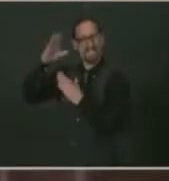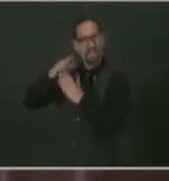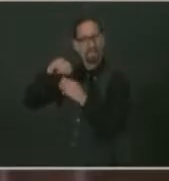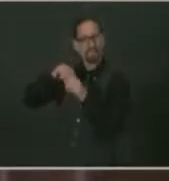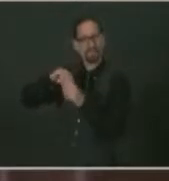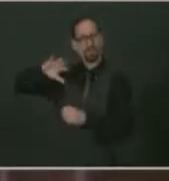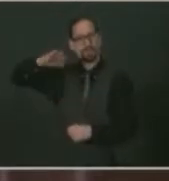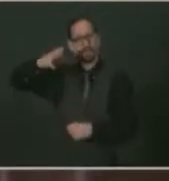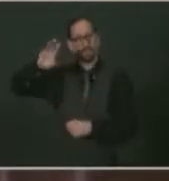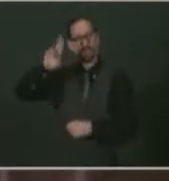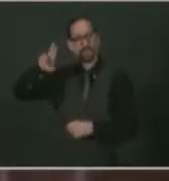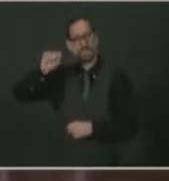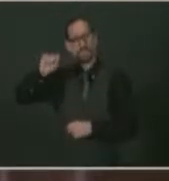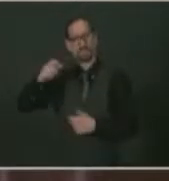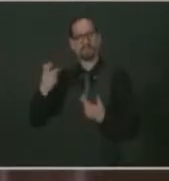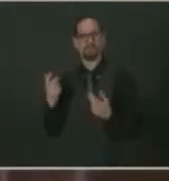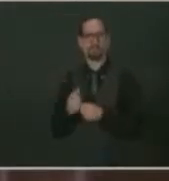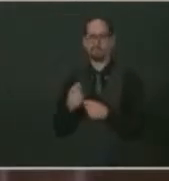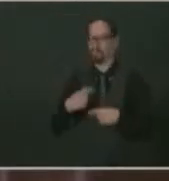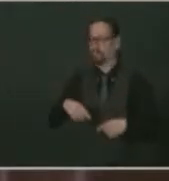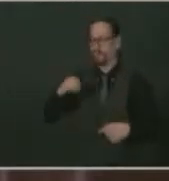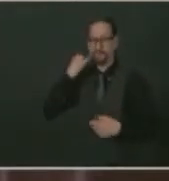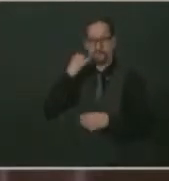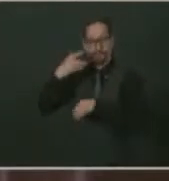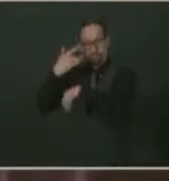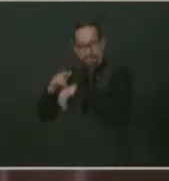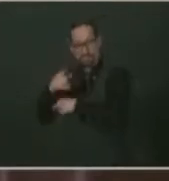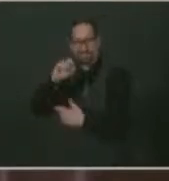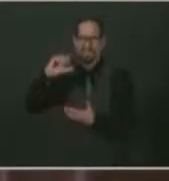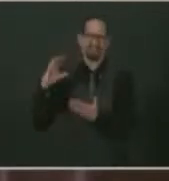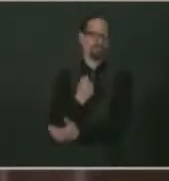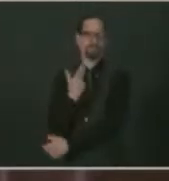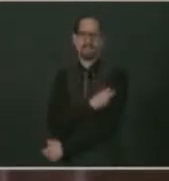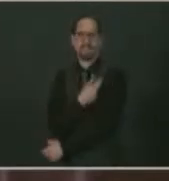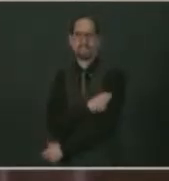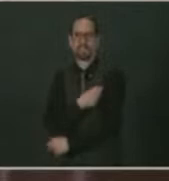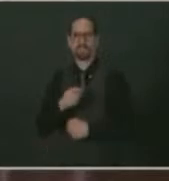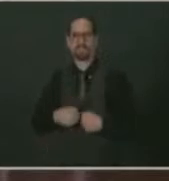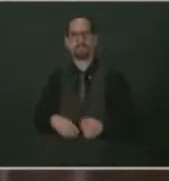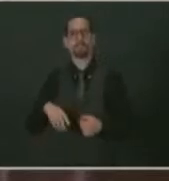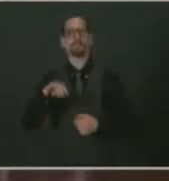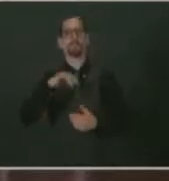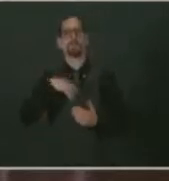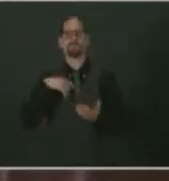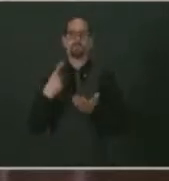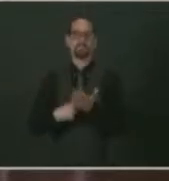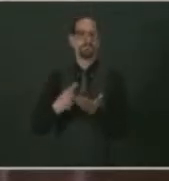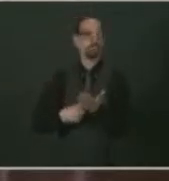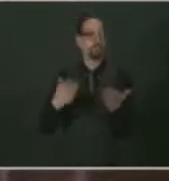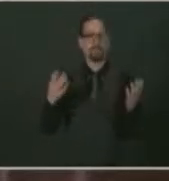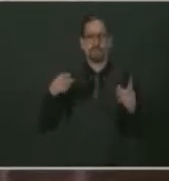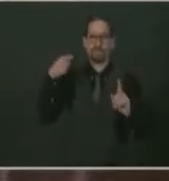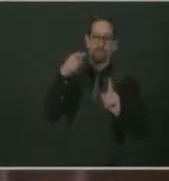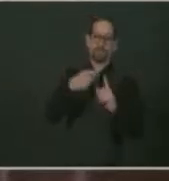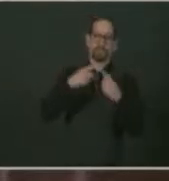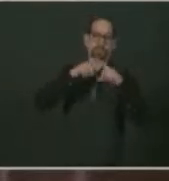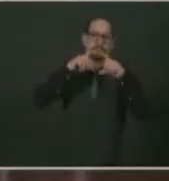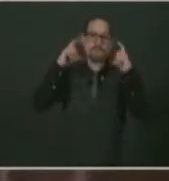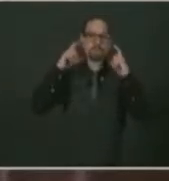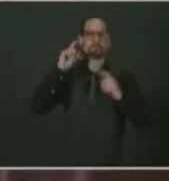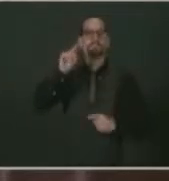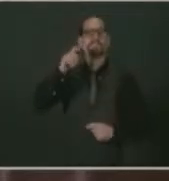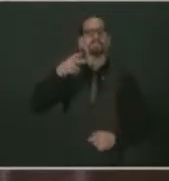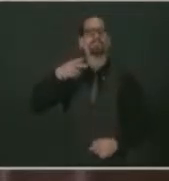the vaccine. We've talked significantly about upgrading your mask, making sure that you're wearing them effectively, using the right